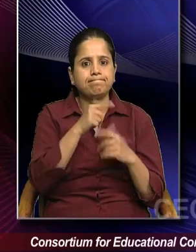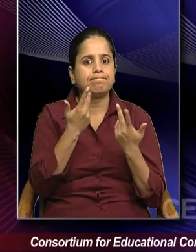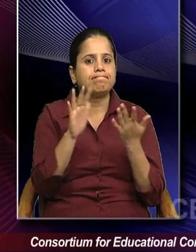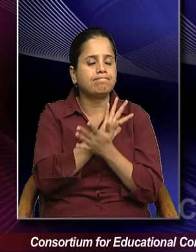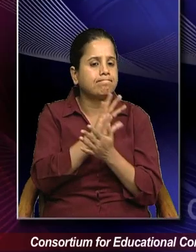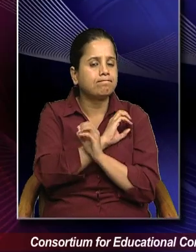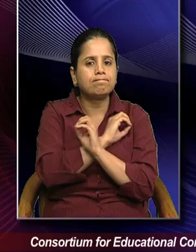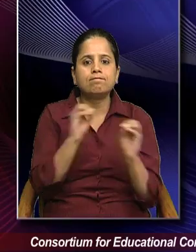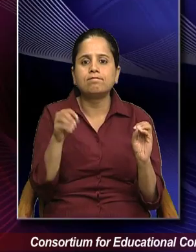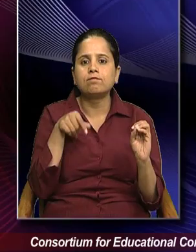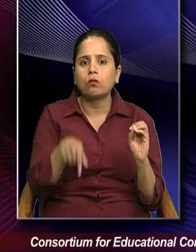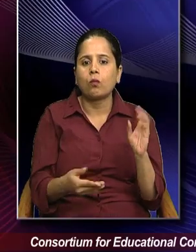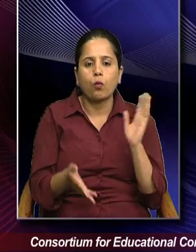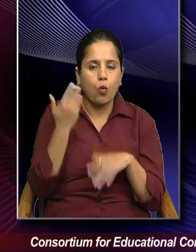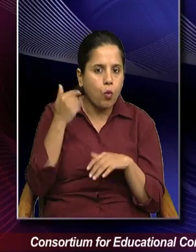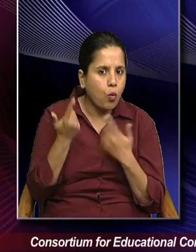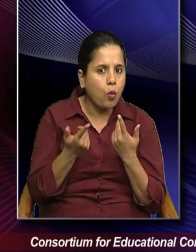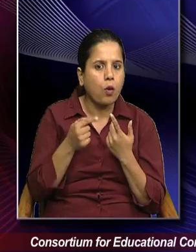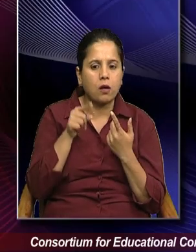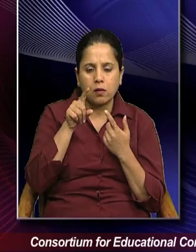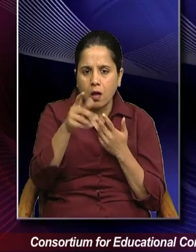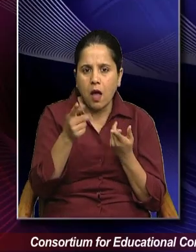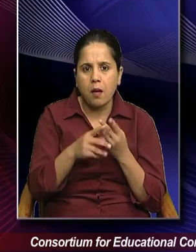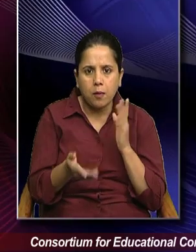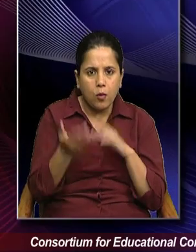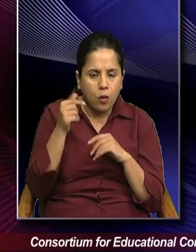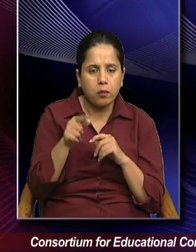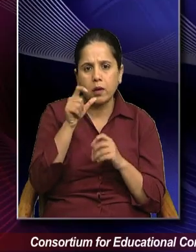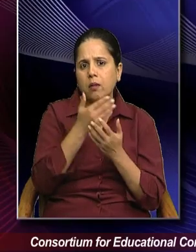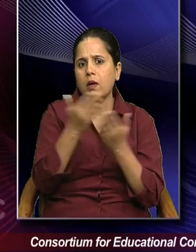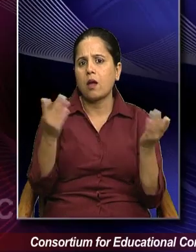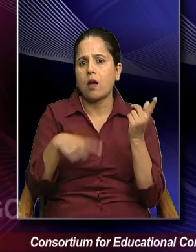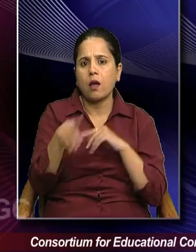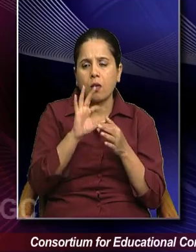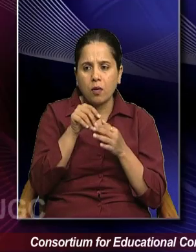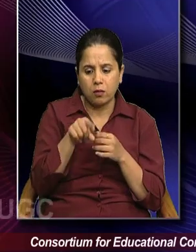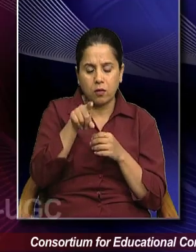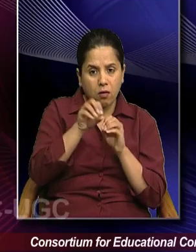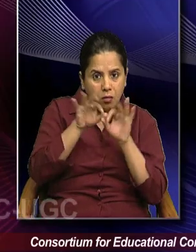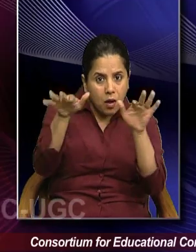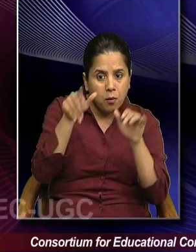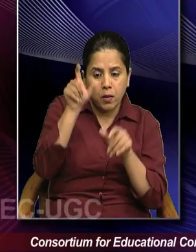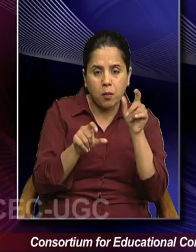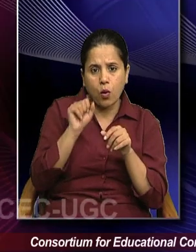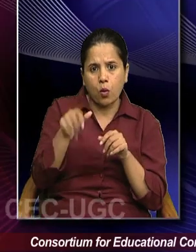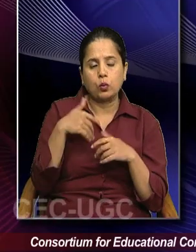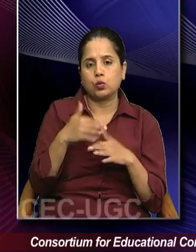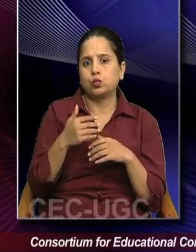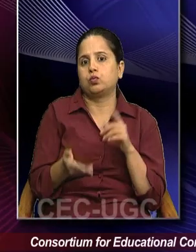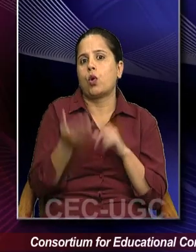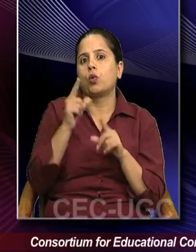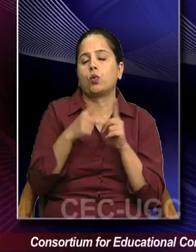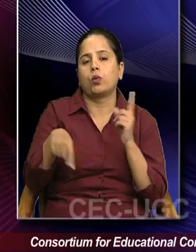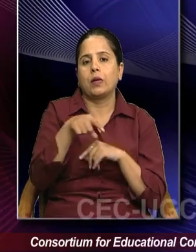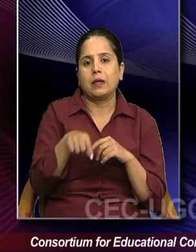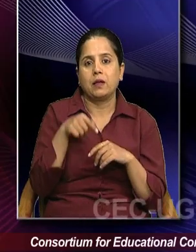threat. Superbugs are on the rise, making common infectious potentially deadly.